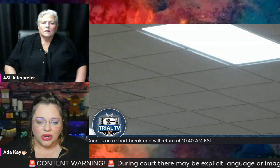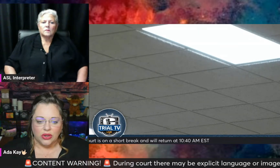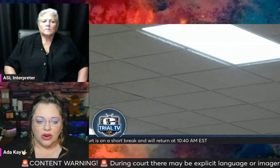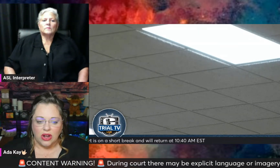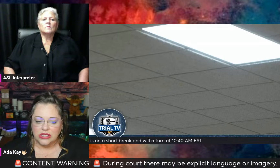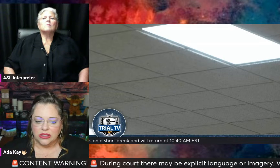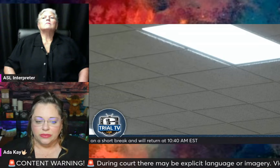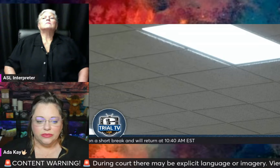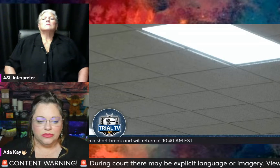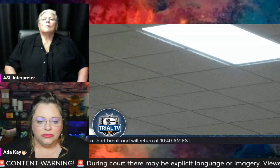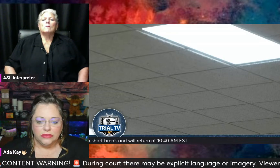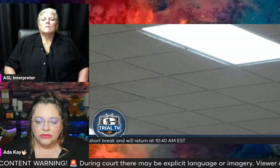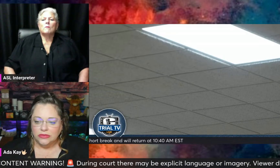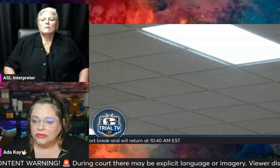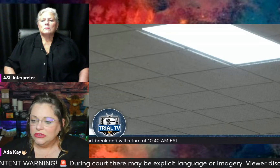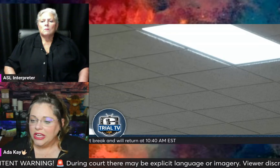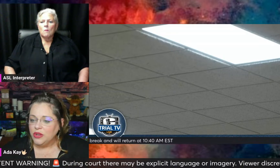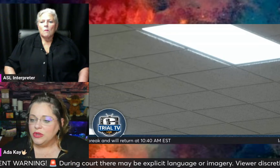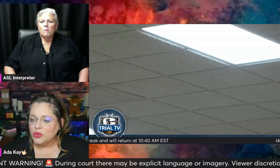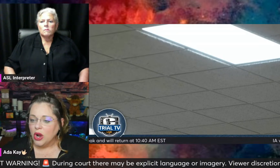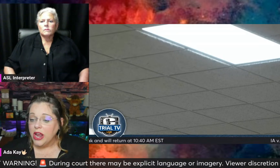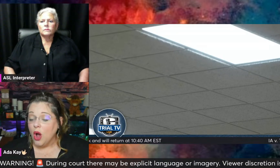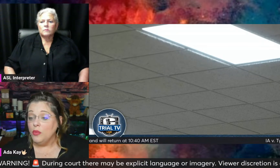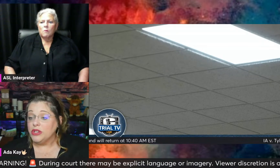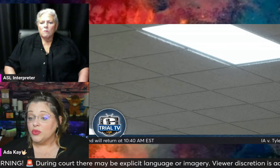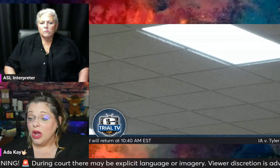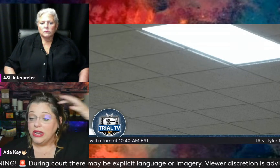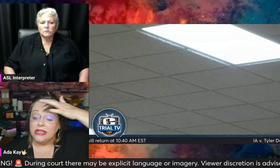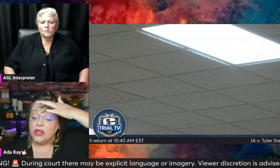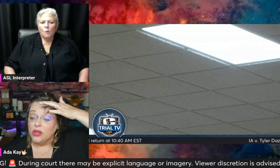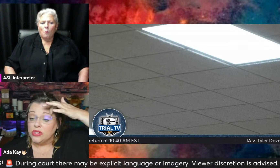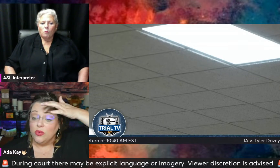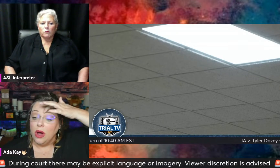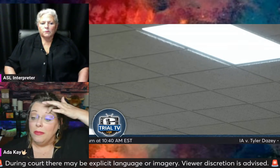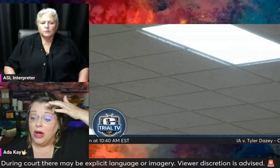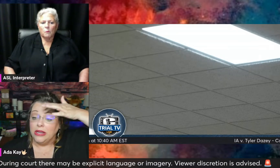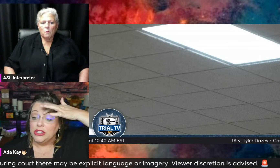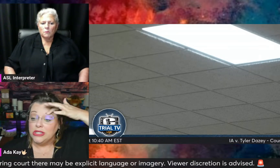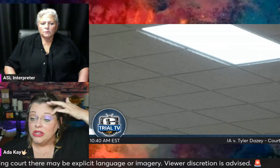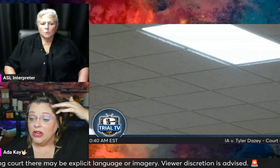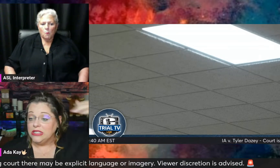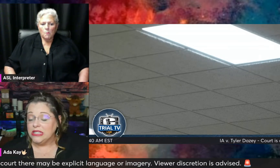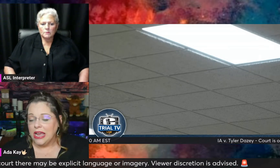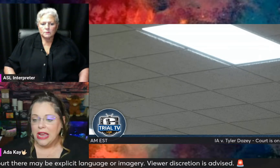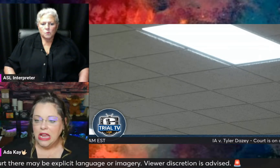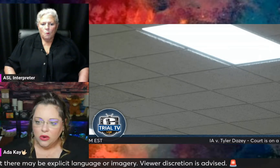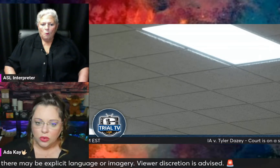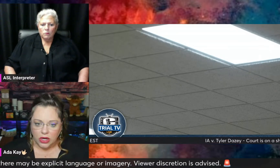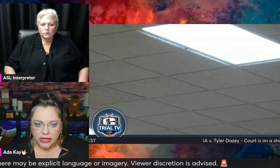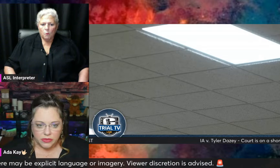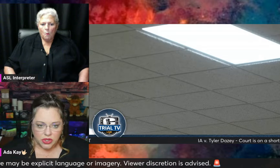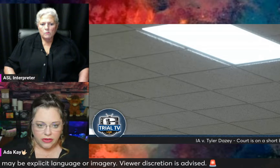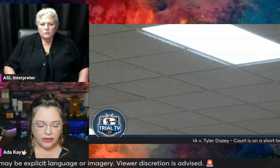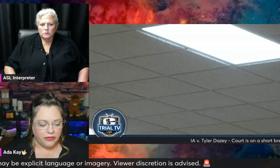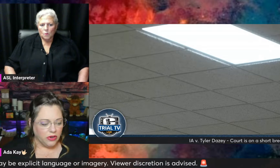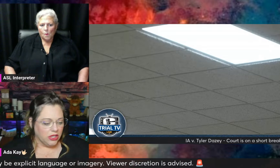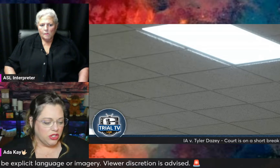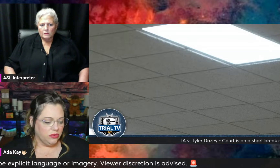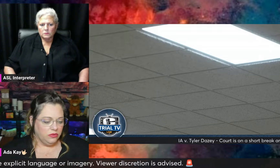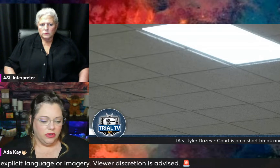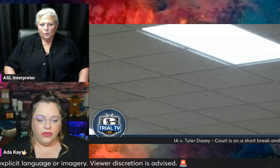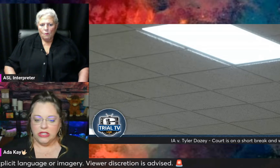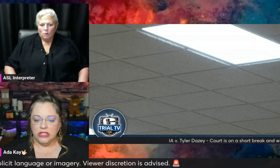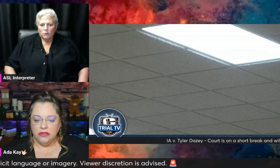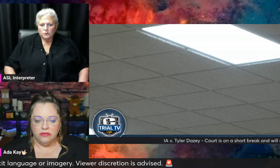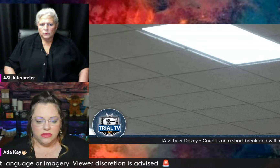Gosh, y'all are awesome. Thank you, Miss Ronnie. Oh, Miss Ronnie is also a mod. She's on today. Ronnie, I'm sorry if I forgot